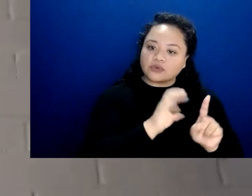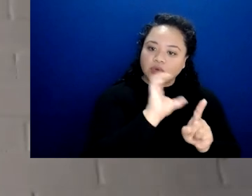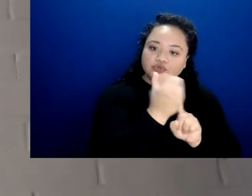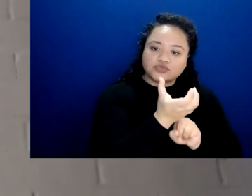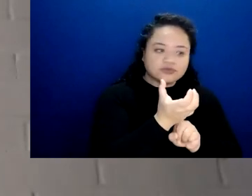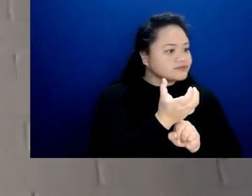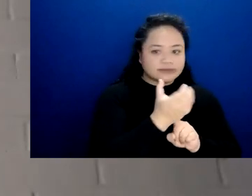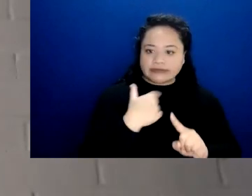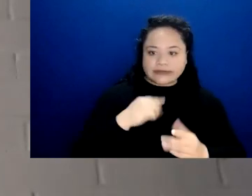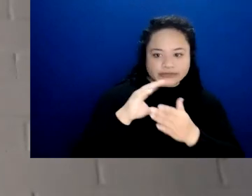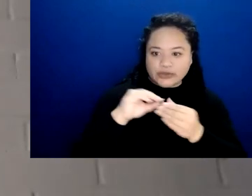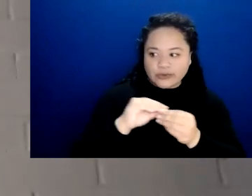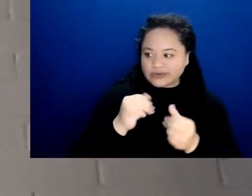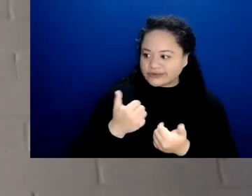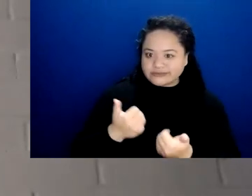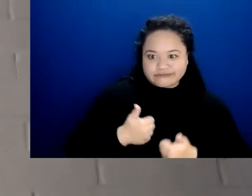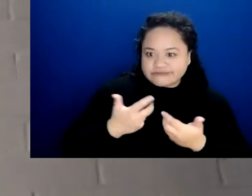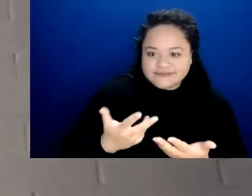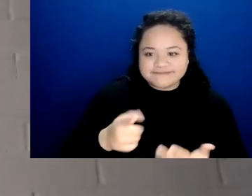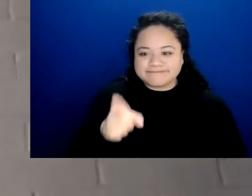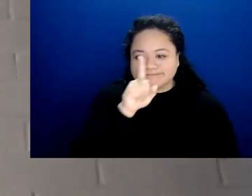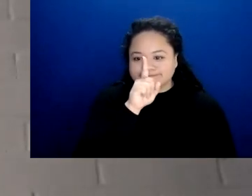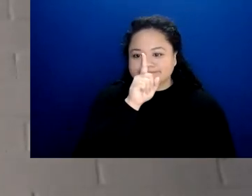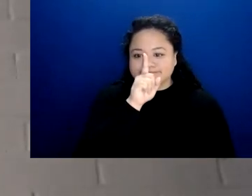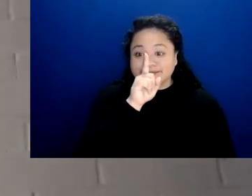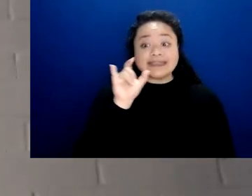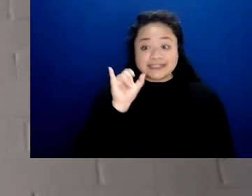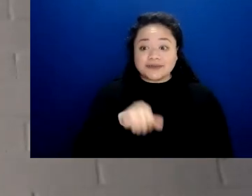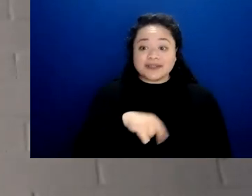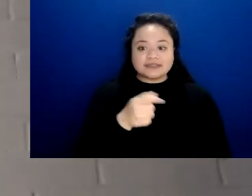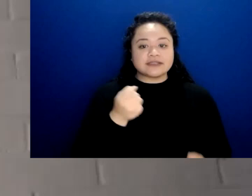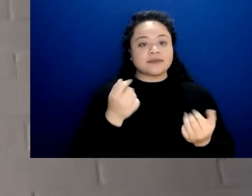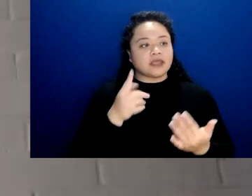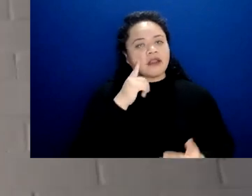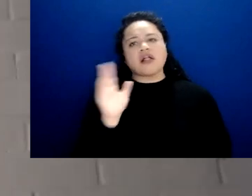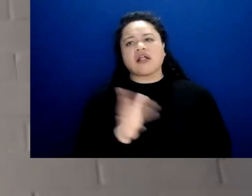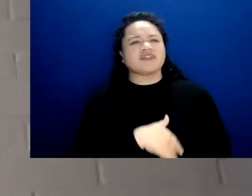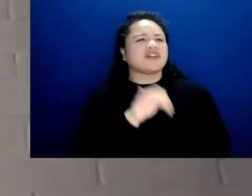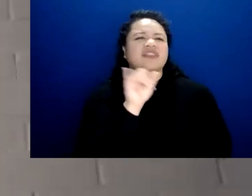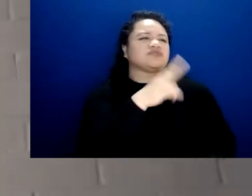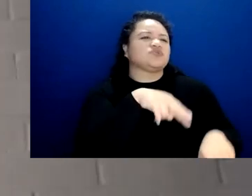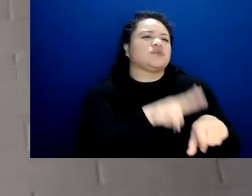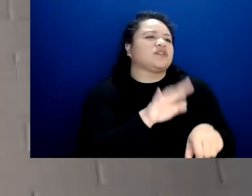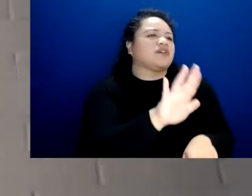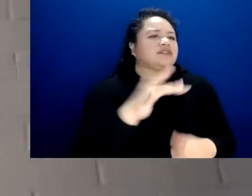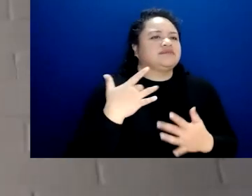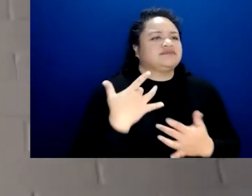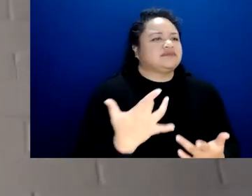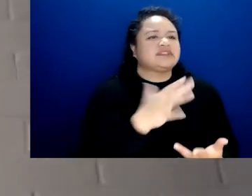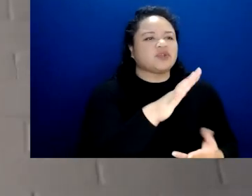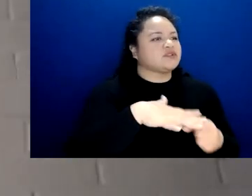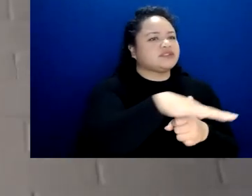And those things are often overlooked as just commonplace. Oh, that's just where they live. But never mind